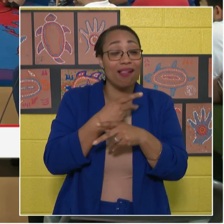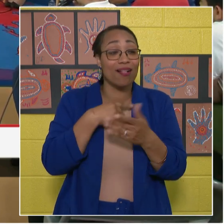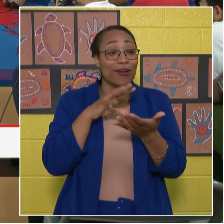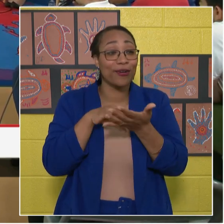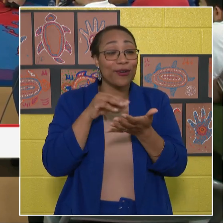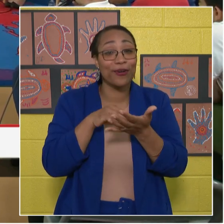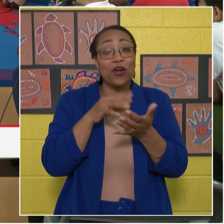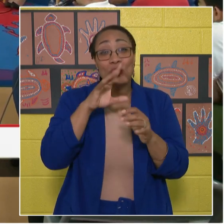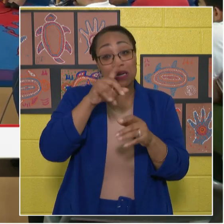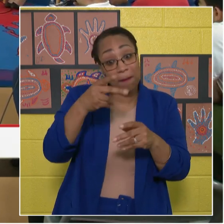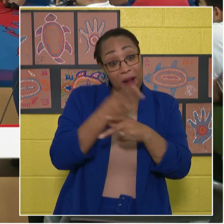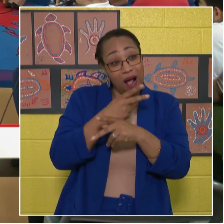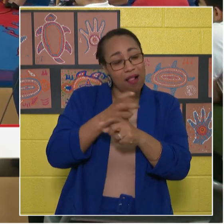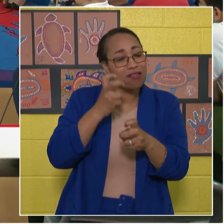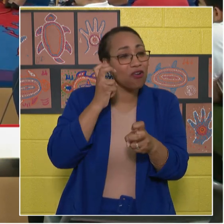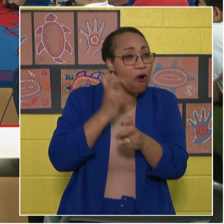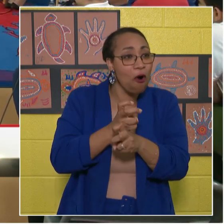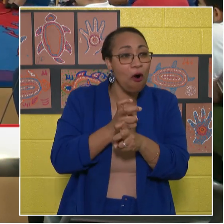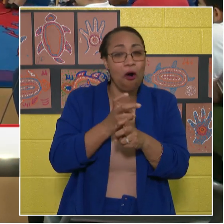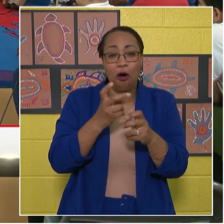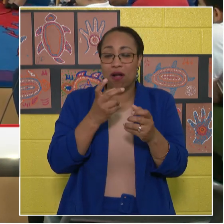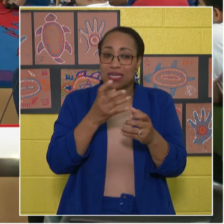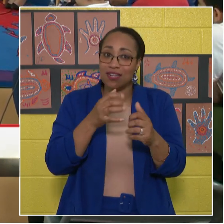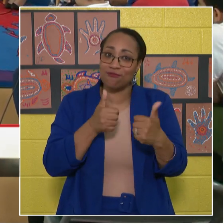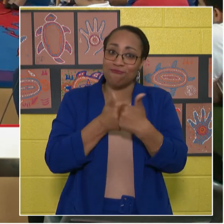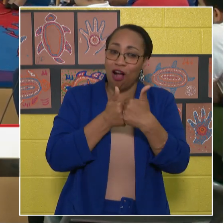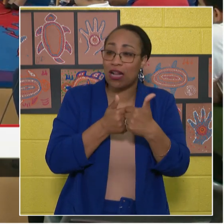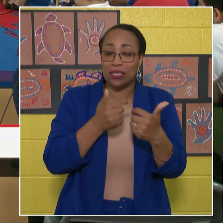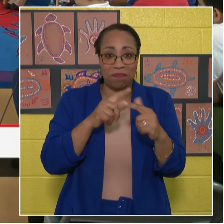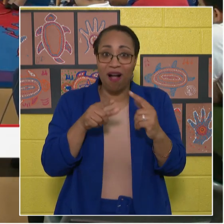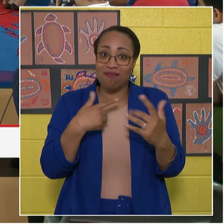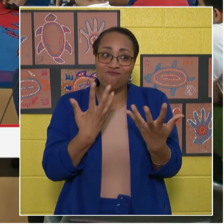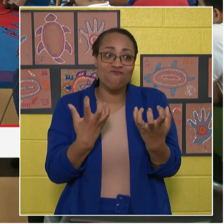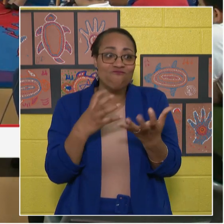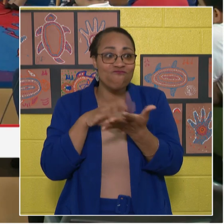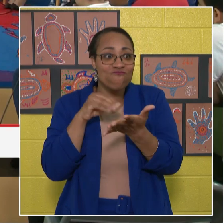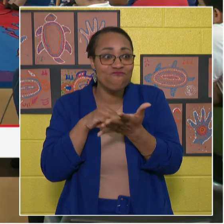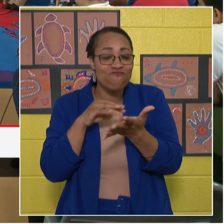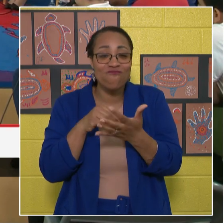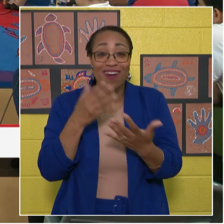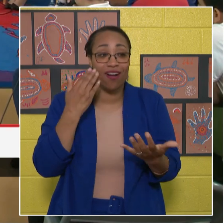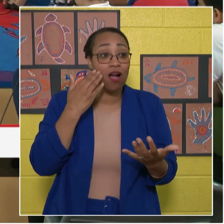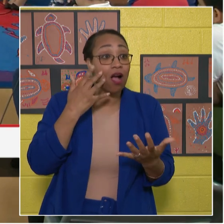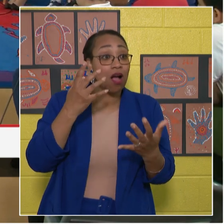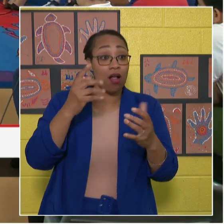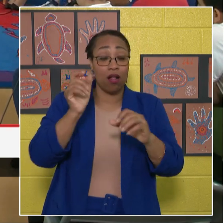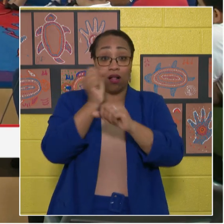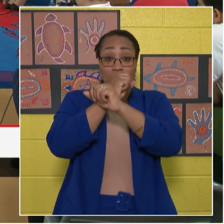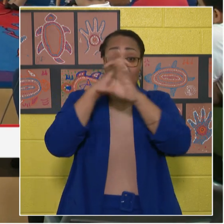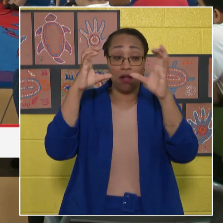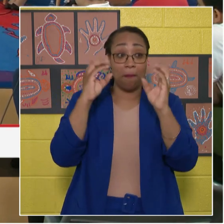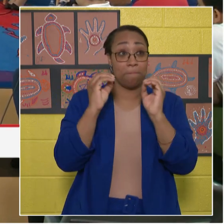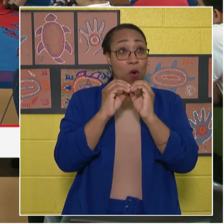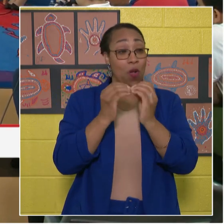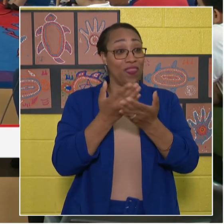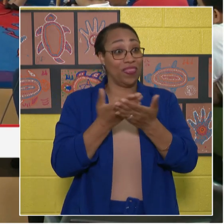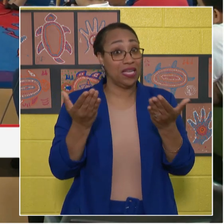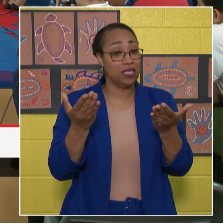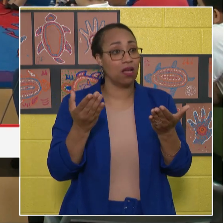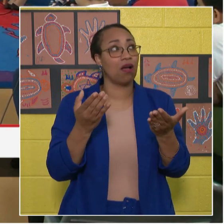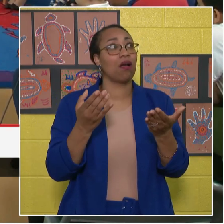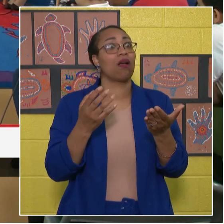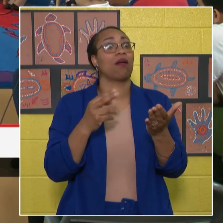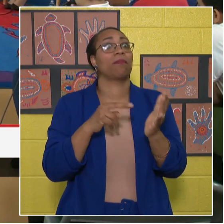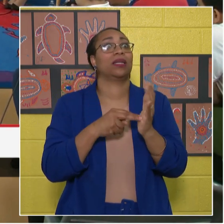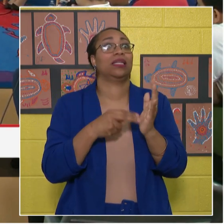to learn more stuff. But when you think about learning more stuff, it will give you something that you'll need